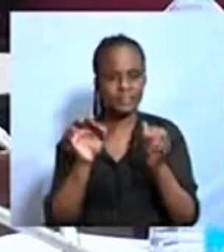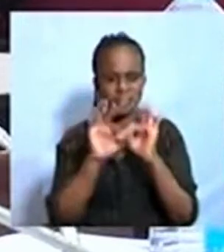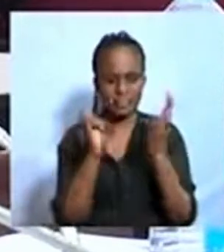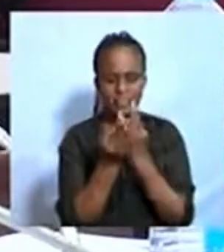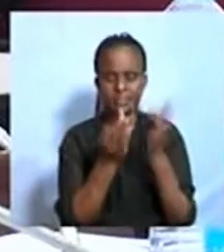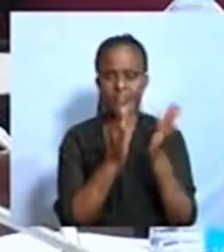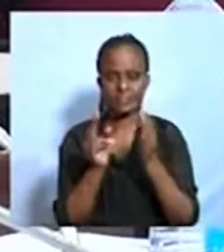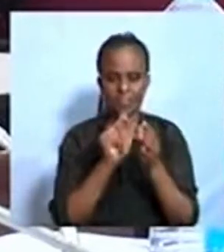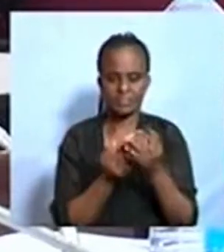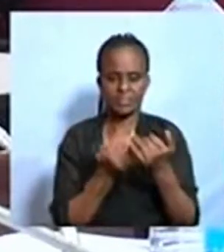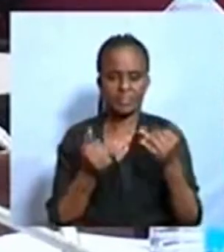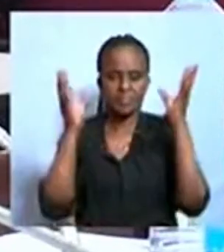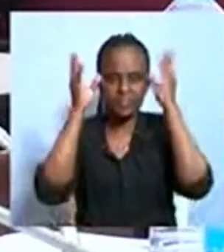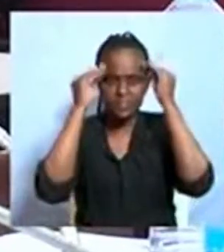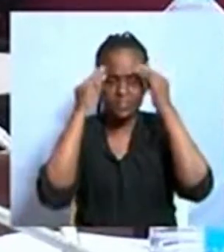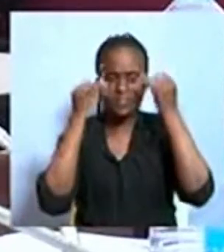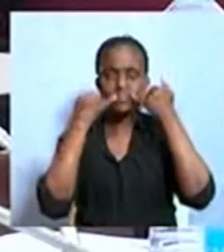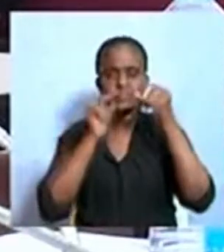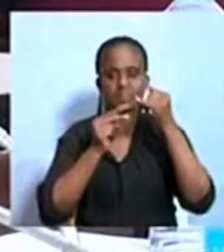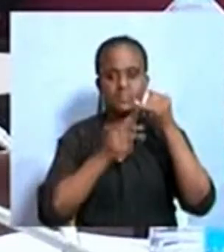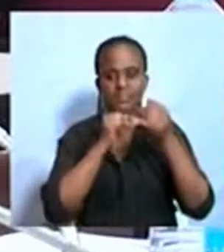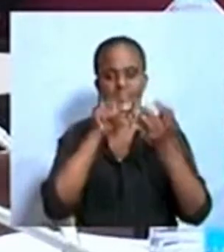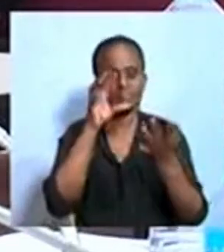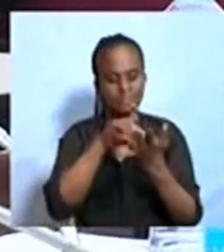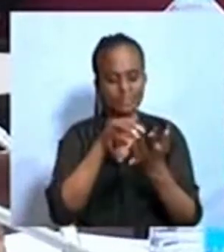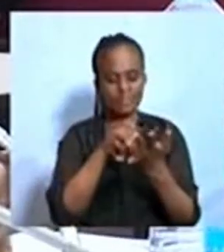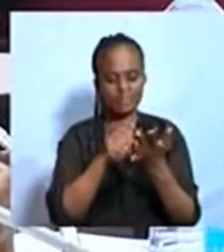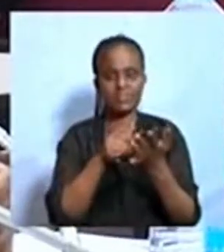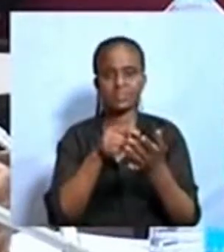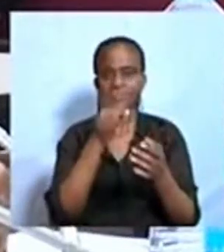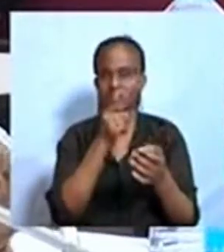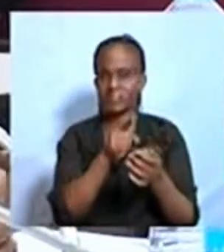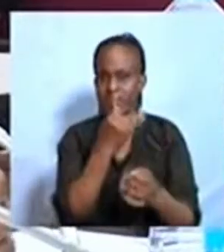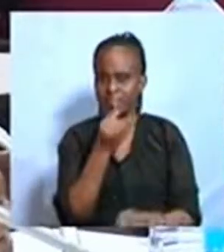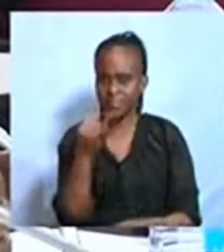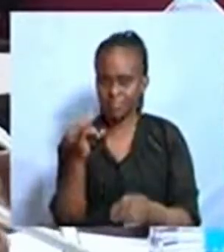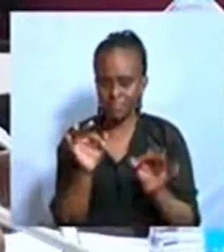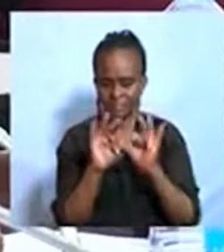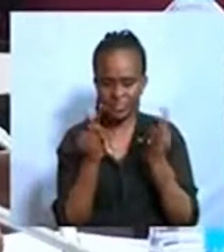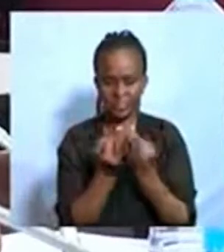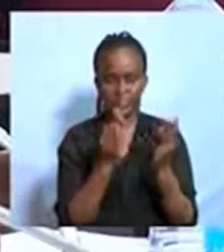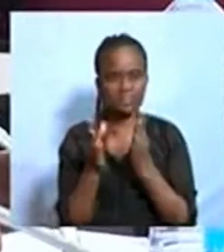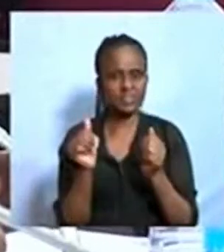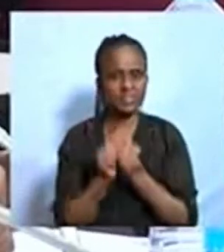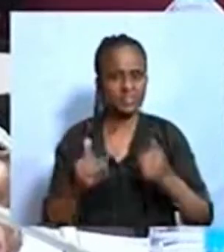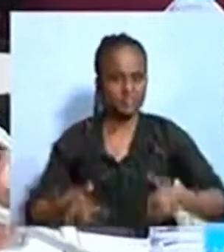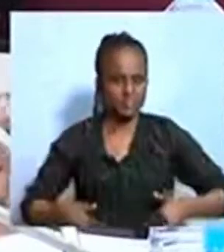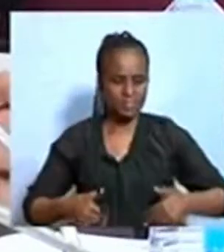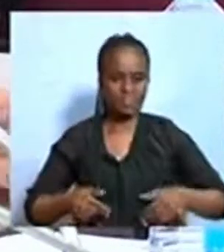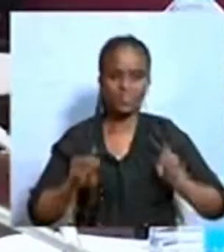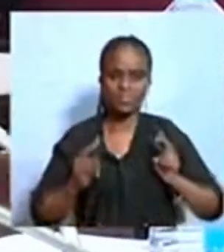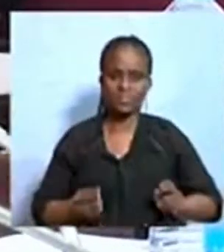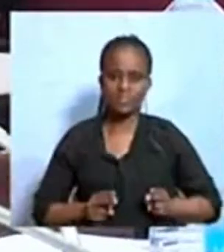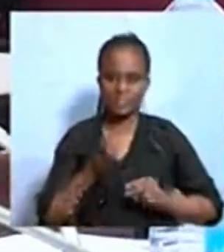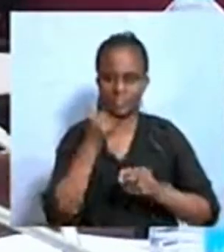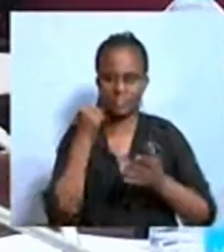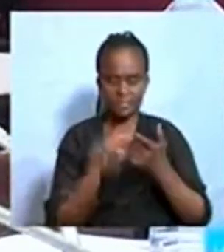our experience has taught us that that is not the case. Issues to do with family planning and adolescent health should